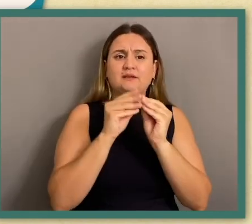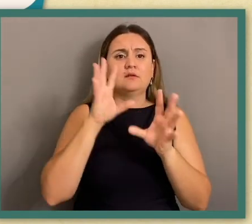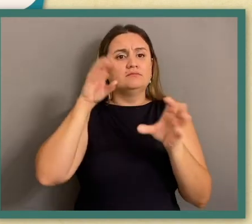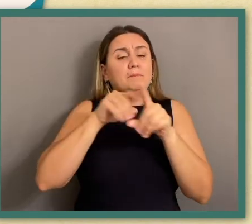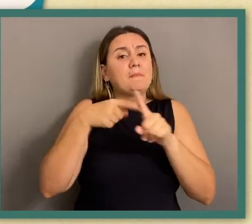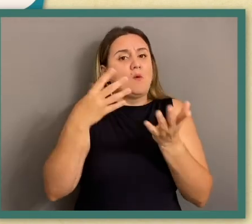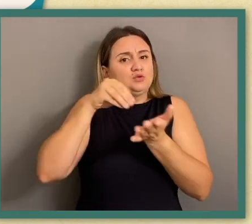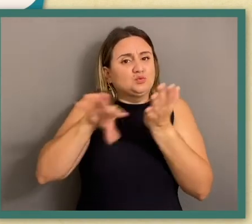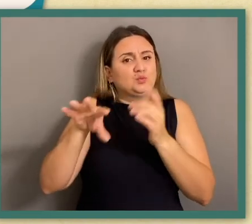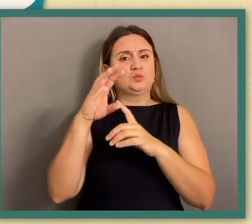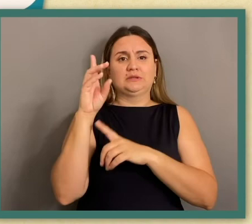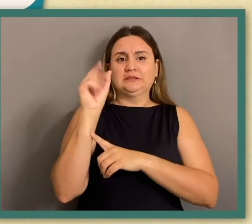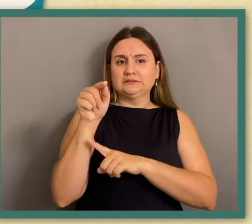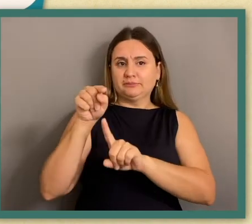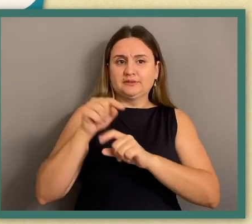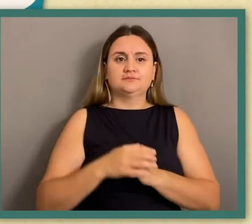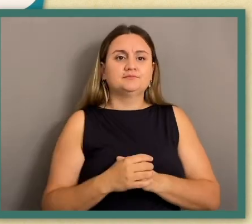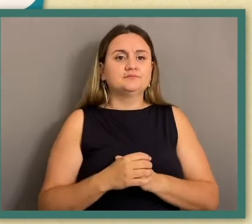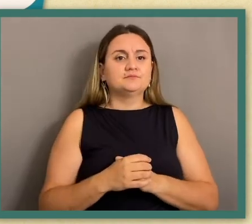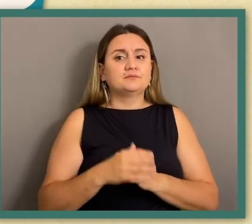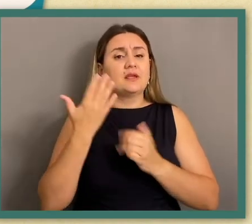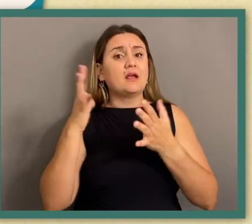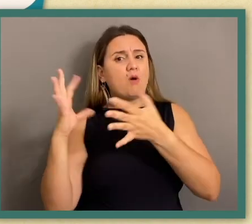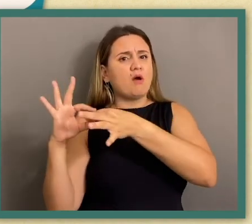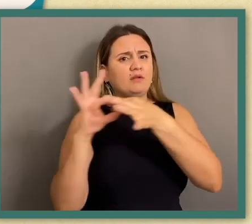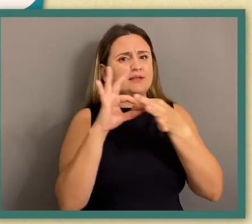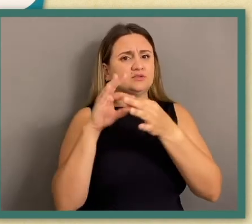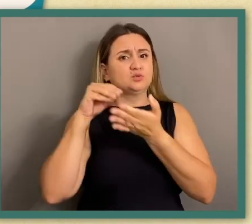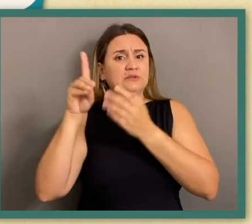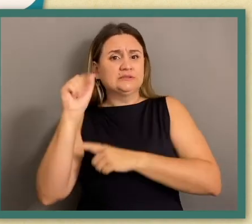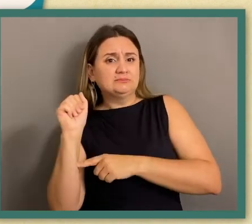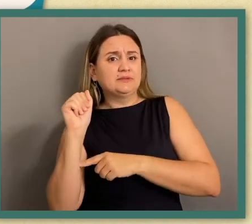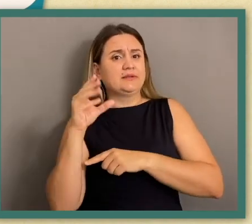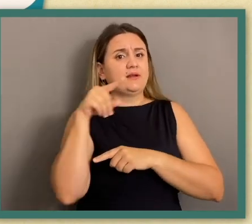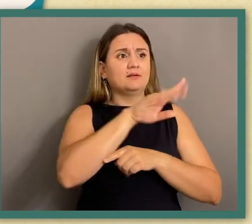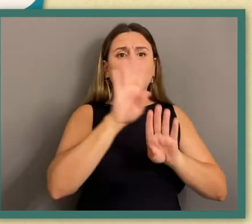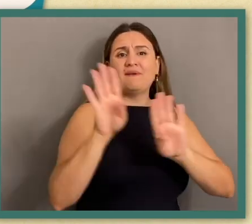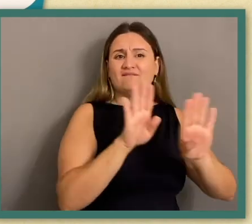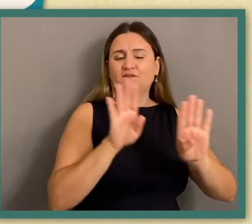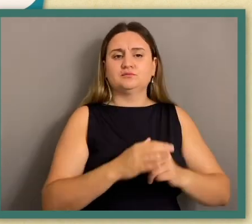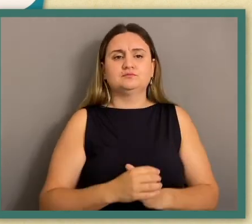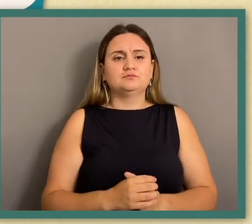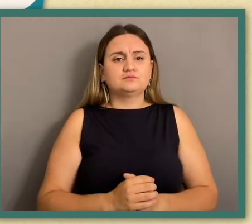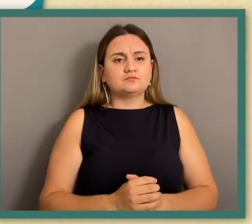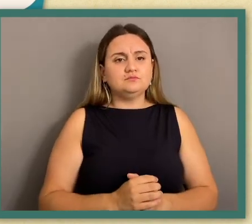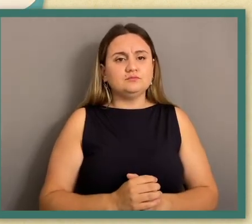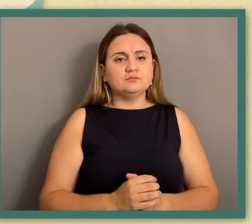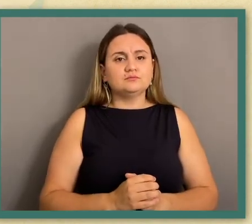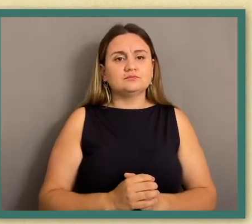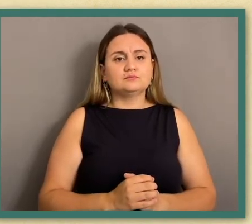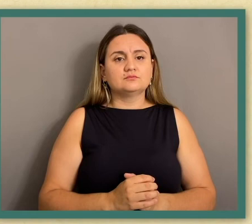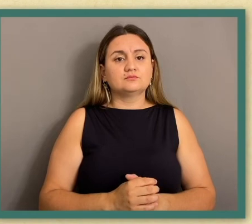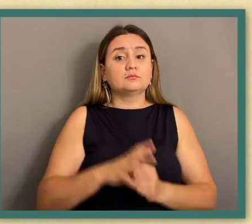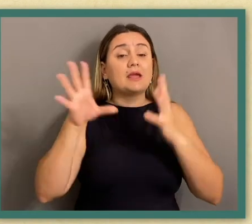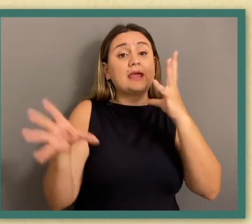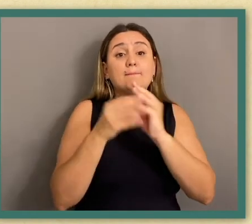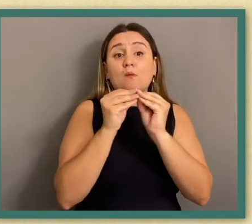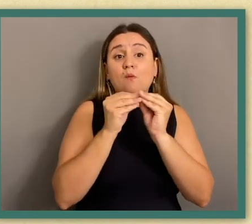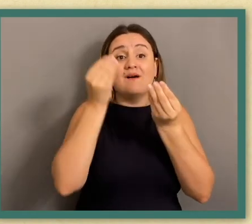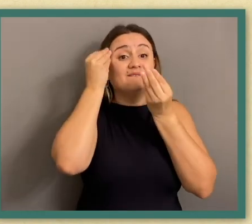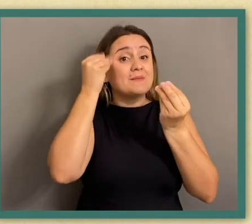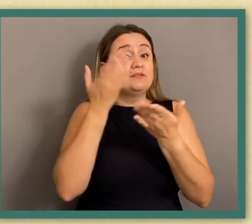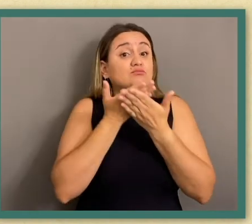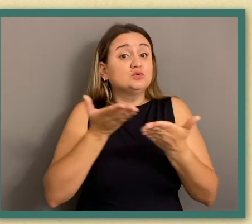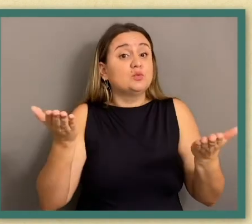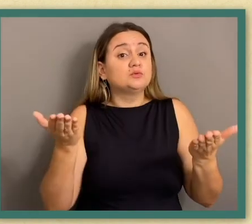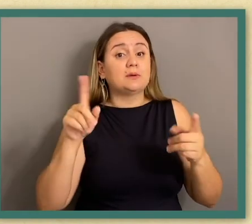student's disability and the connection between their disability and their behavior. For additional information and resources about